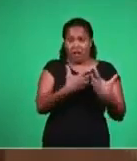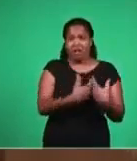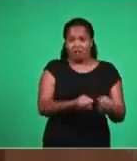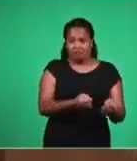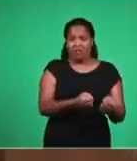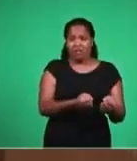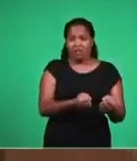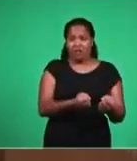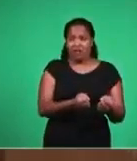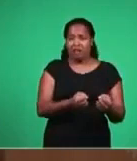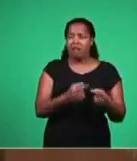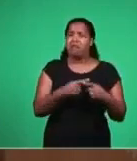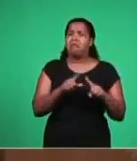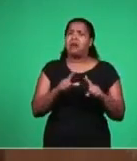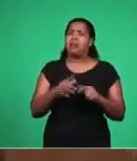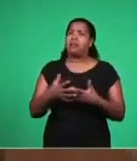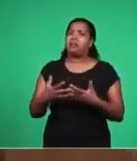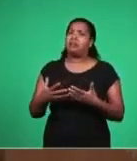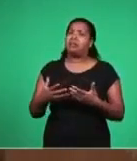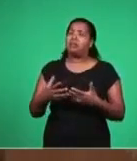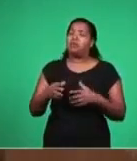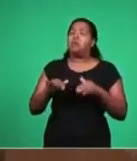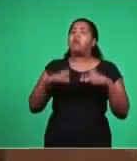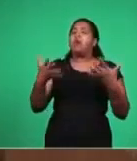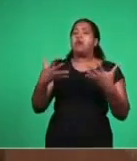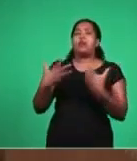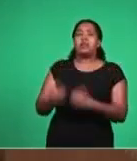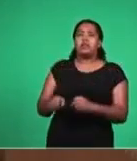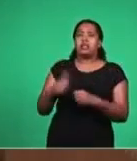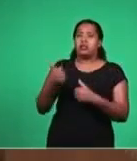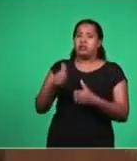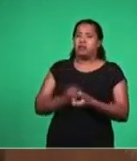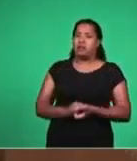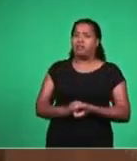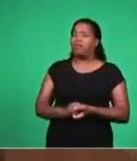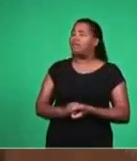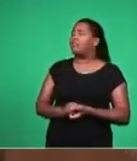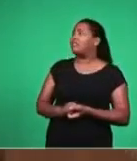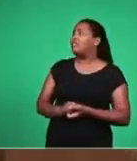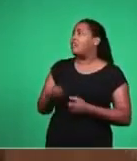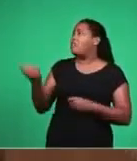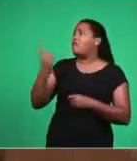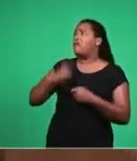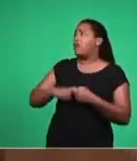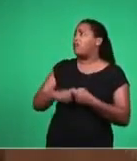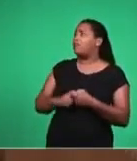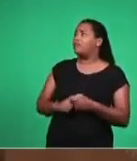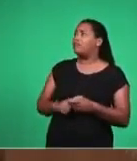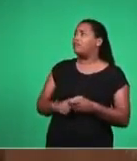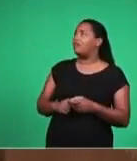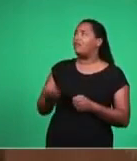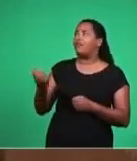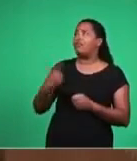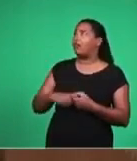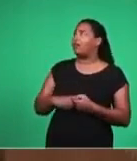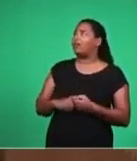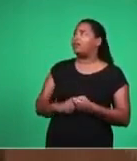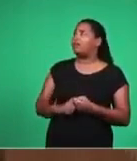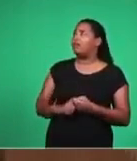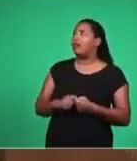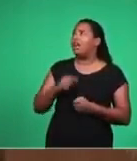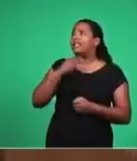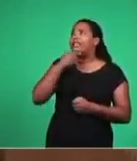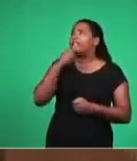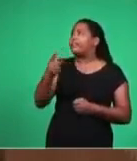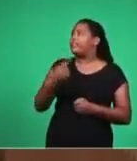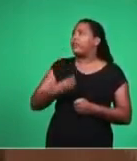they will confirm themselves. You know, who's not gonna be able to live with it? It is the people who knew